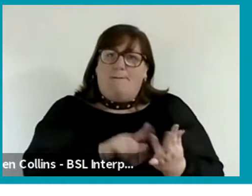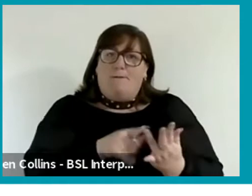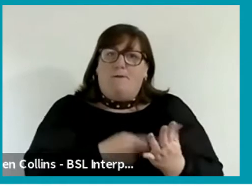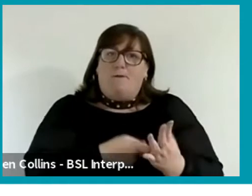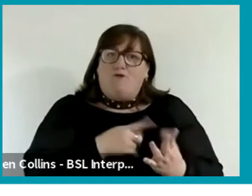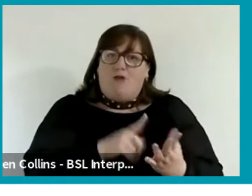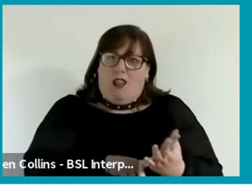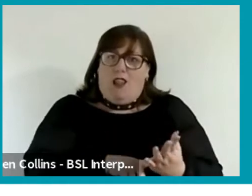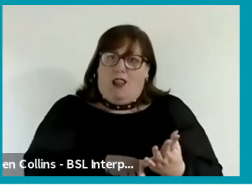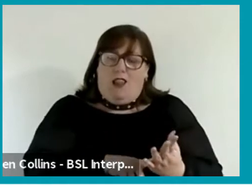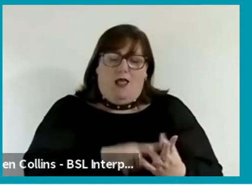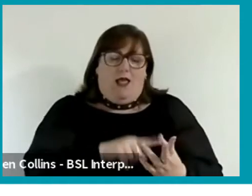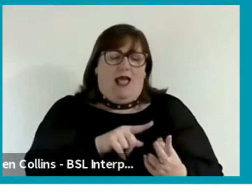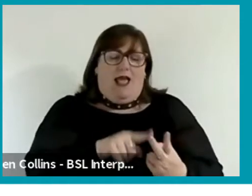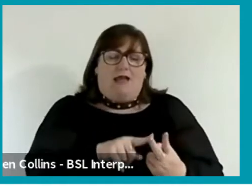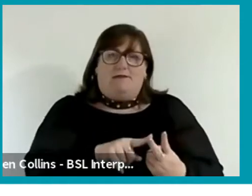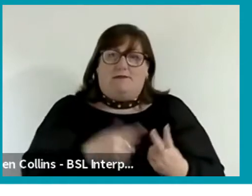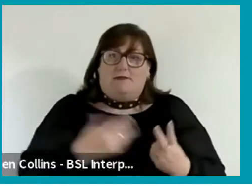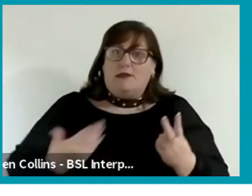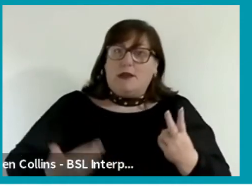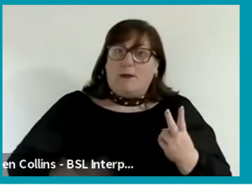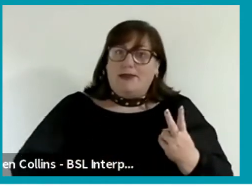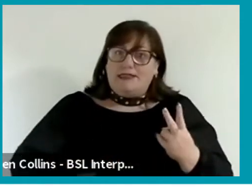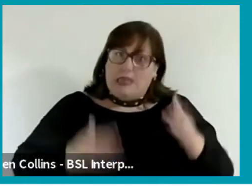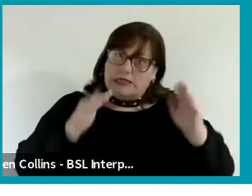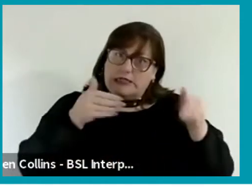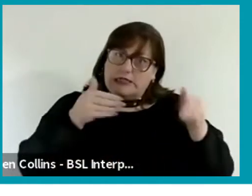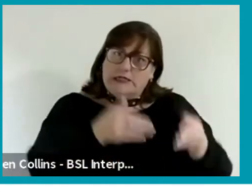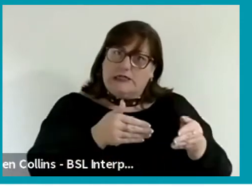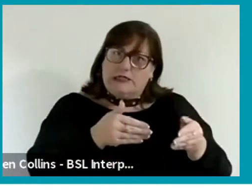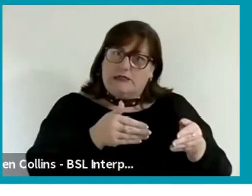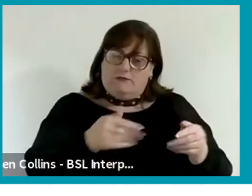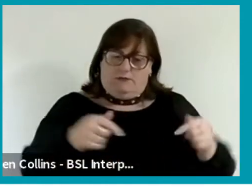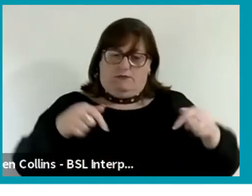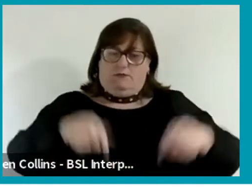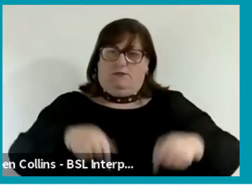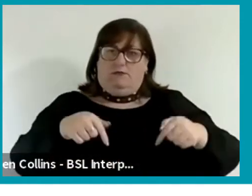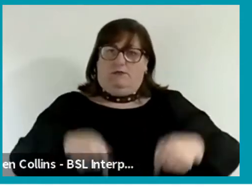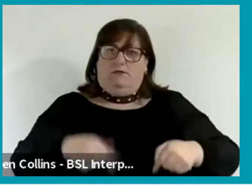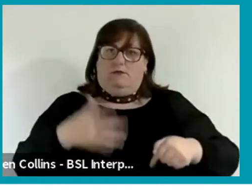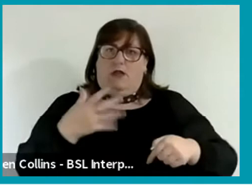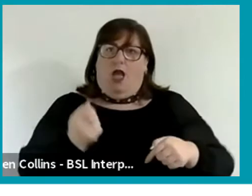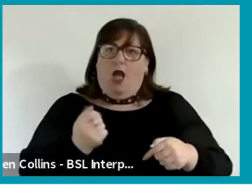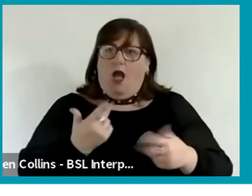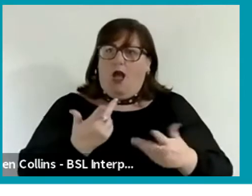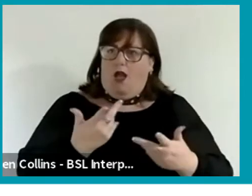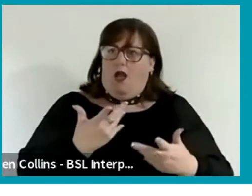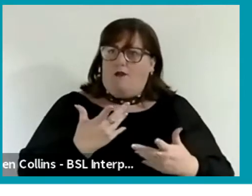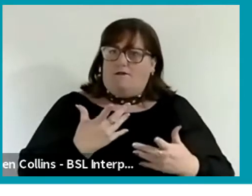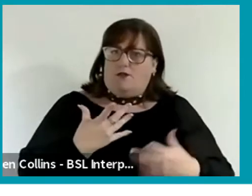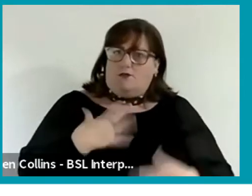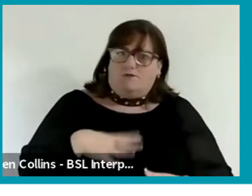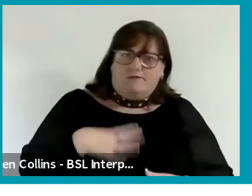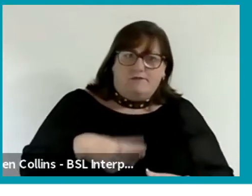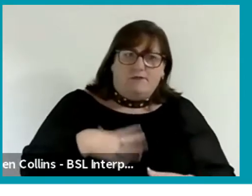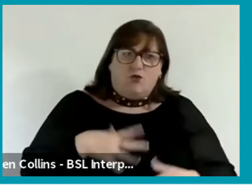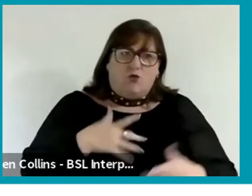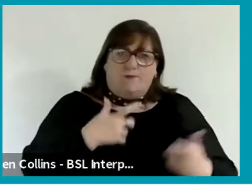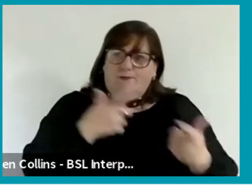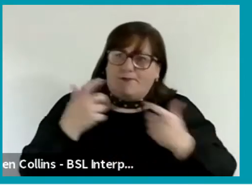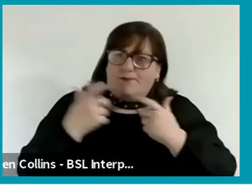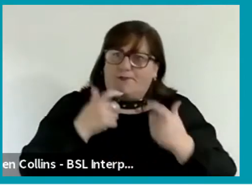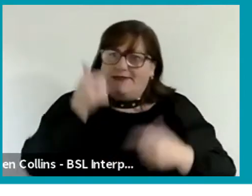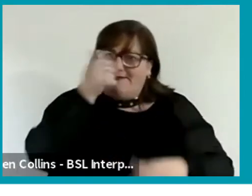OSTC, we have that continuous global ambition to find and grow talent wherever they may be and whoever they